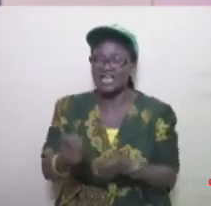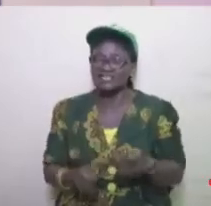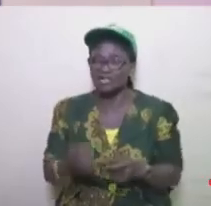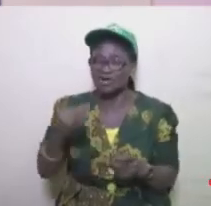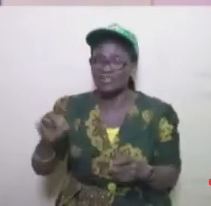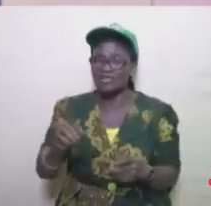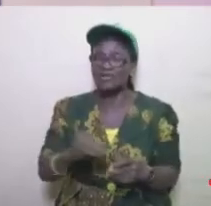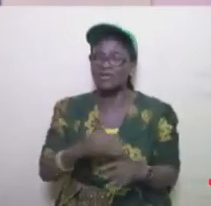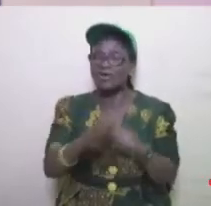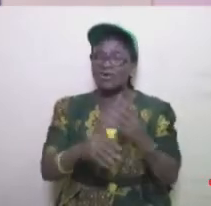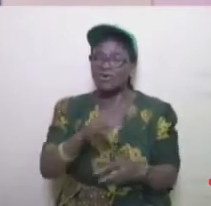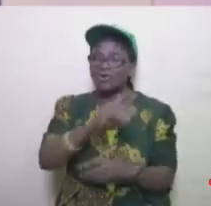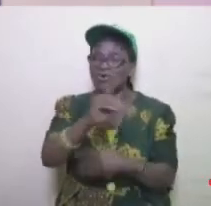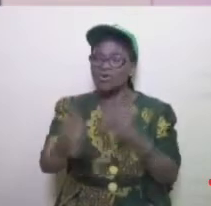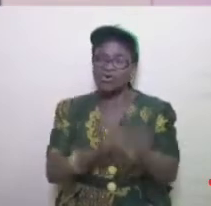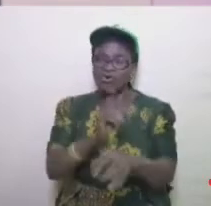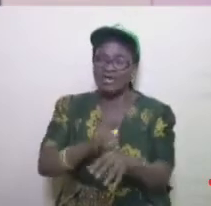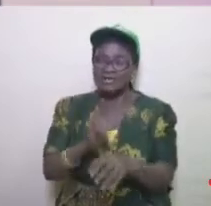Jacob,